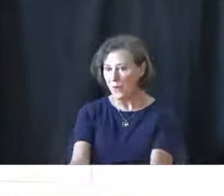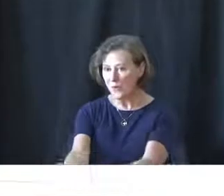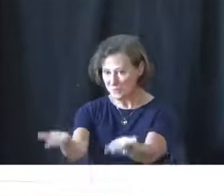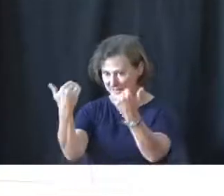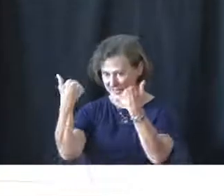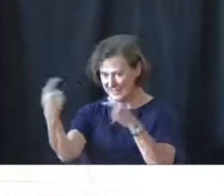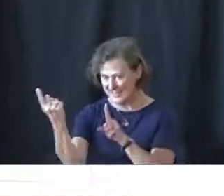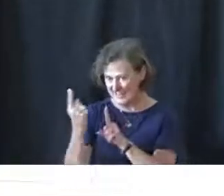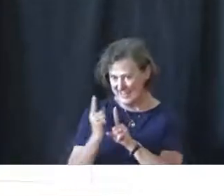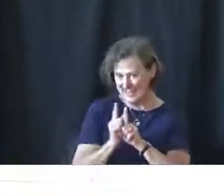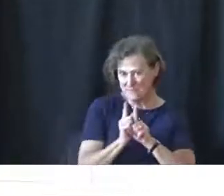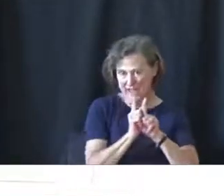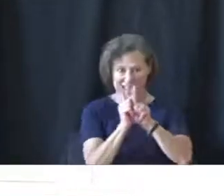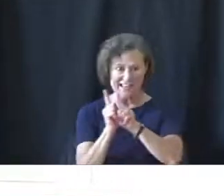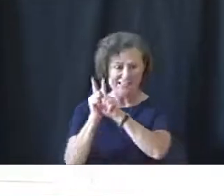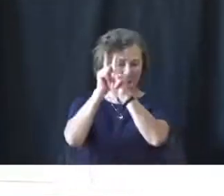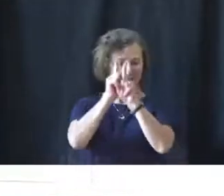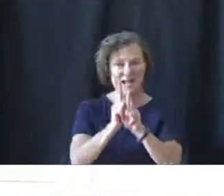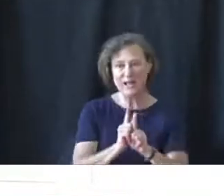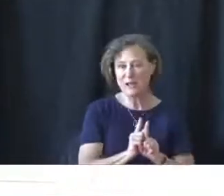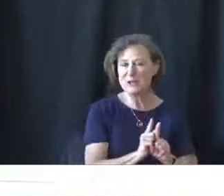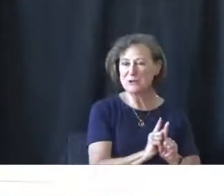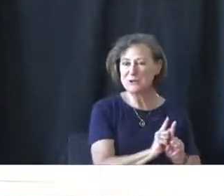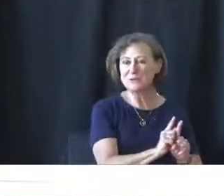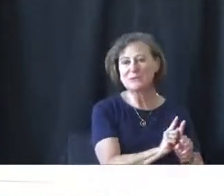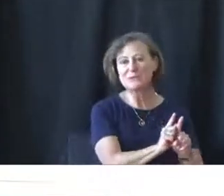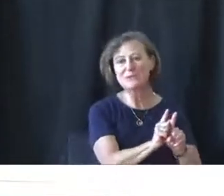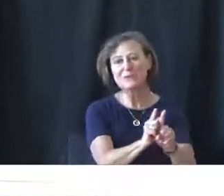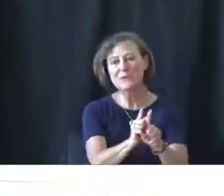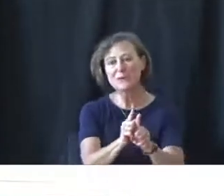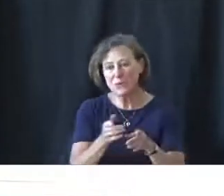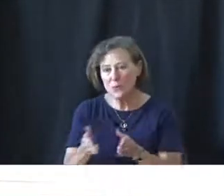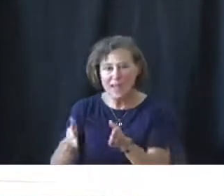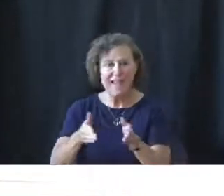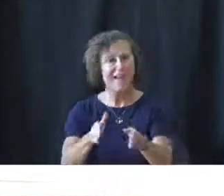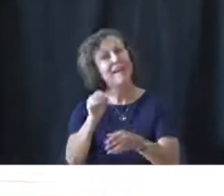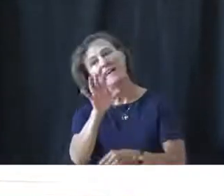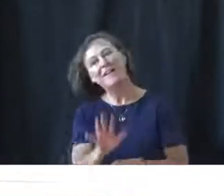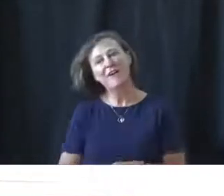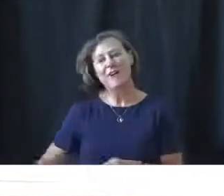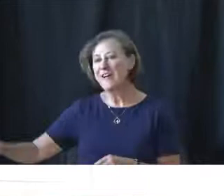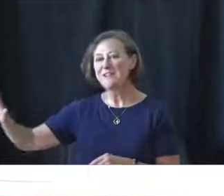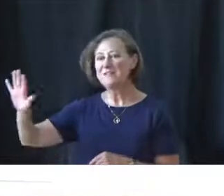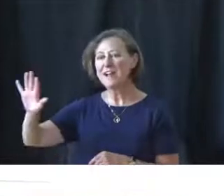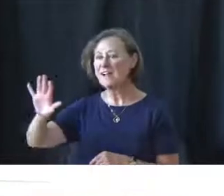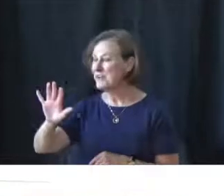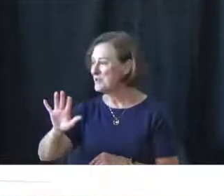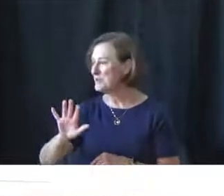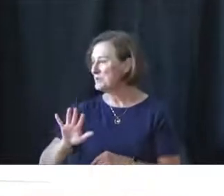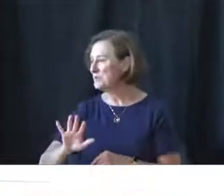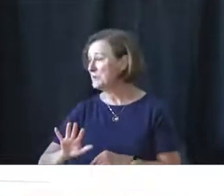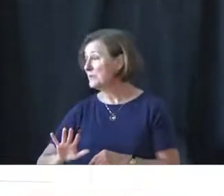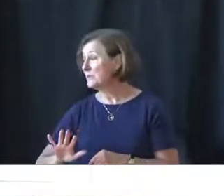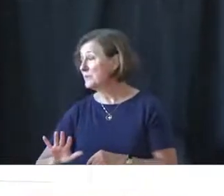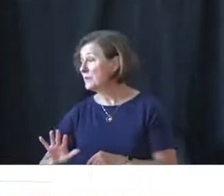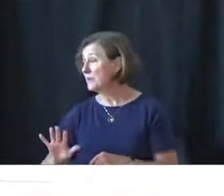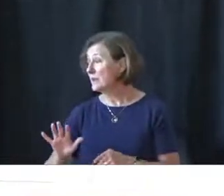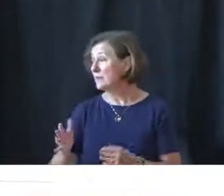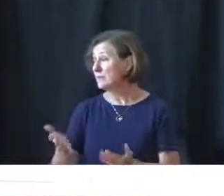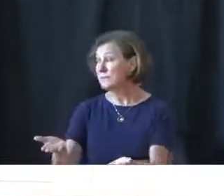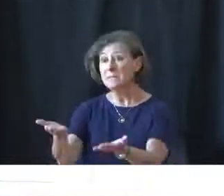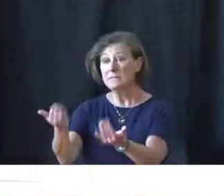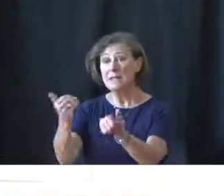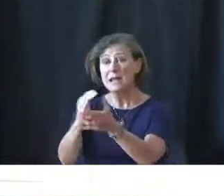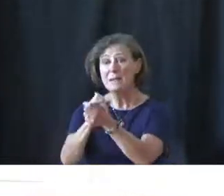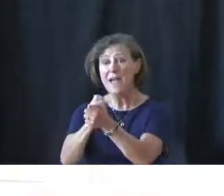Follow me up and down, all the way and all around.